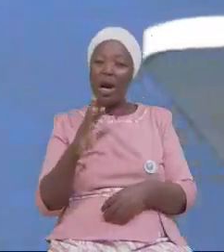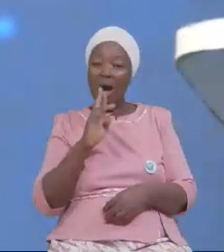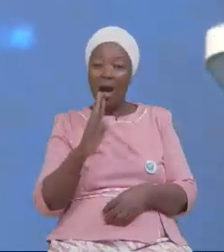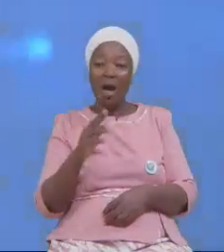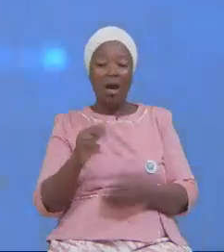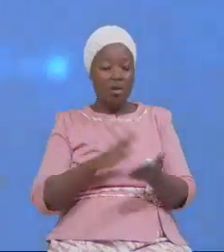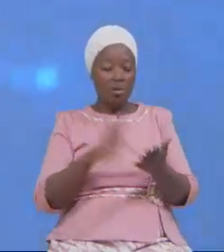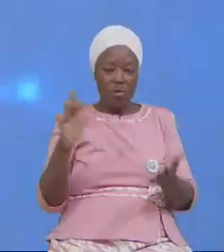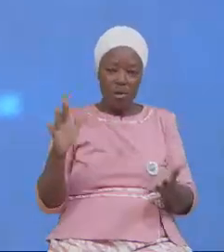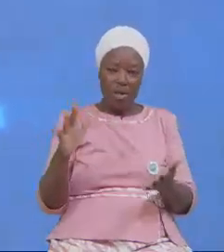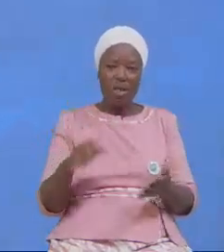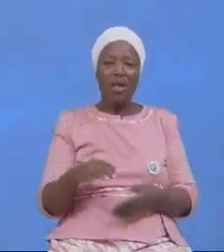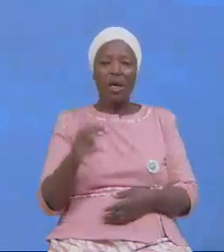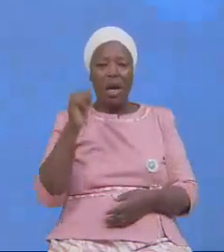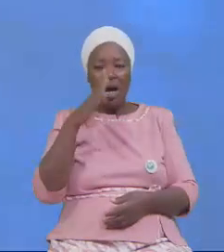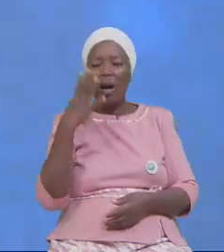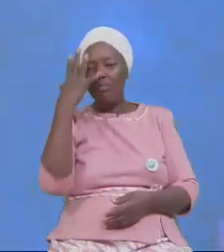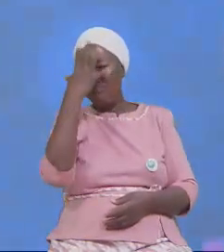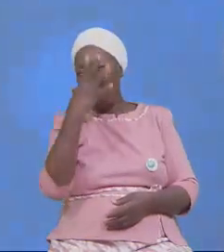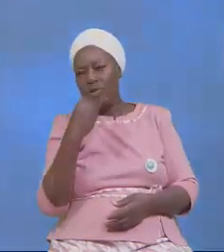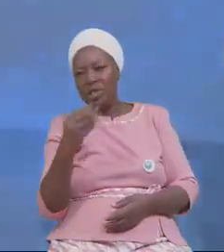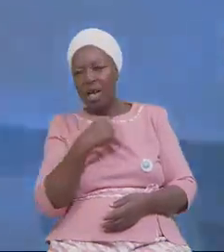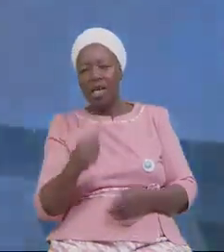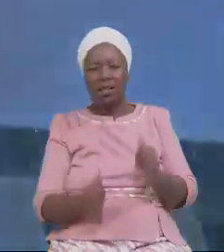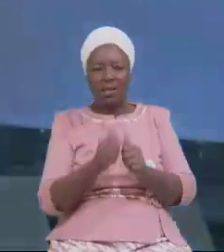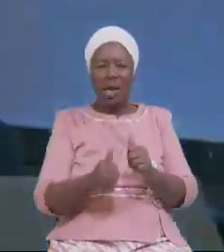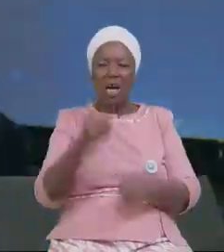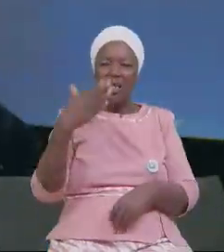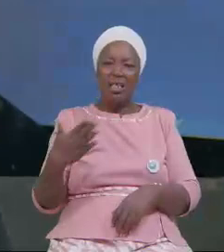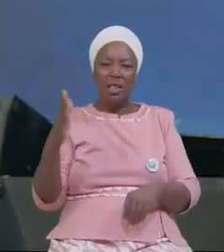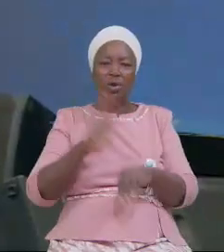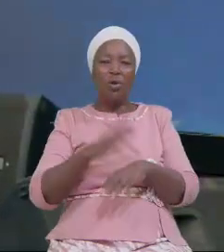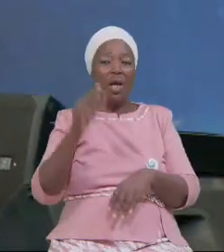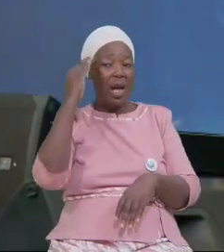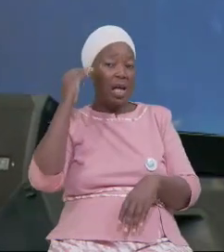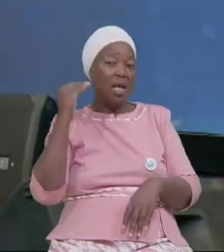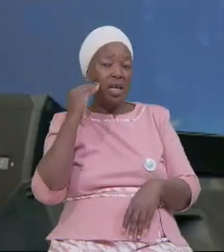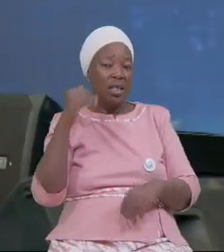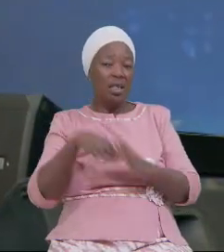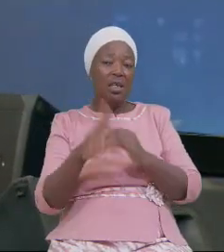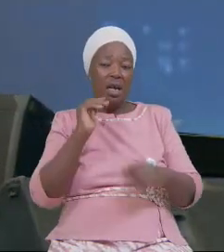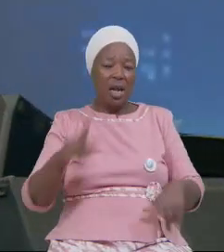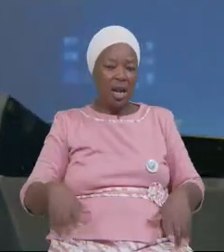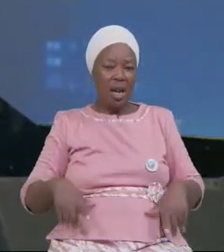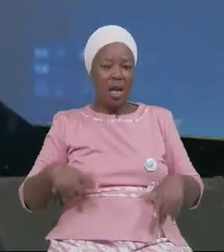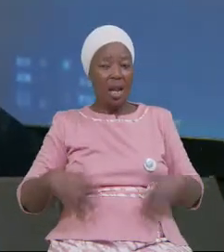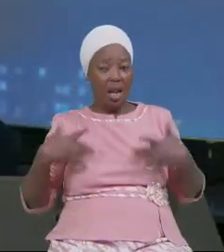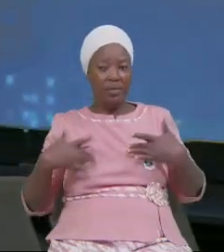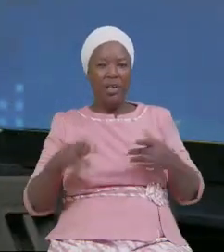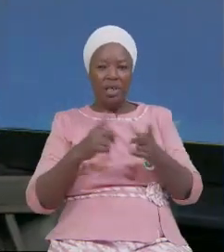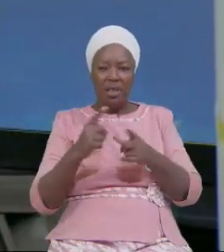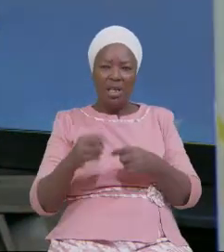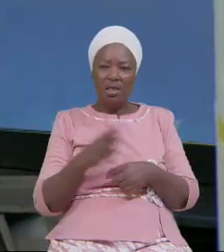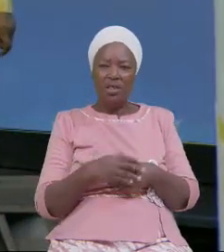glory, and the highest thing on her head in her life, and she wiped. She didn't